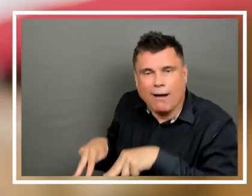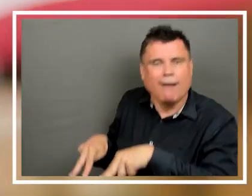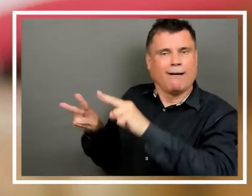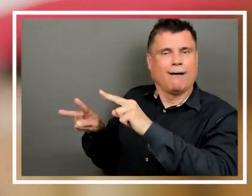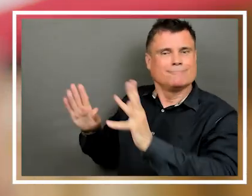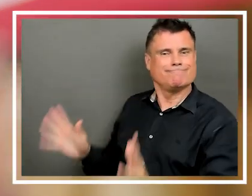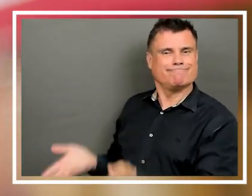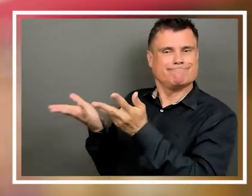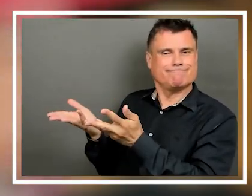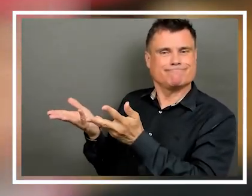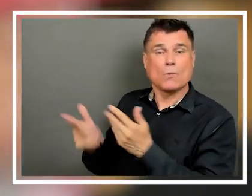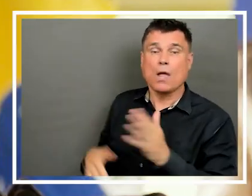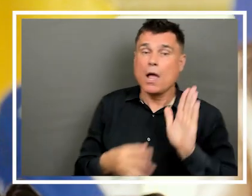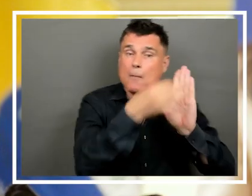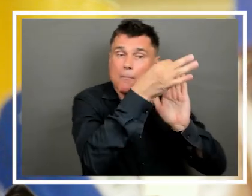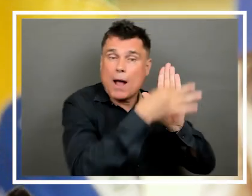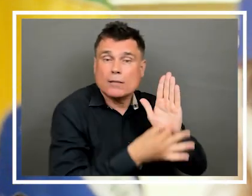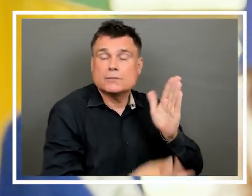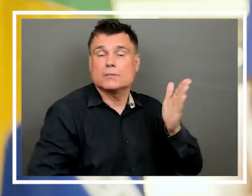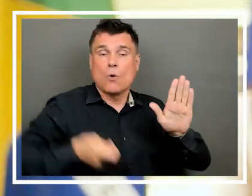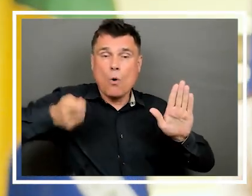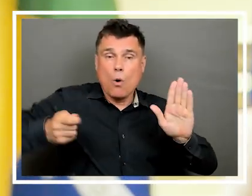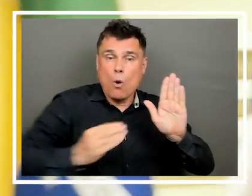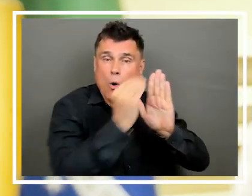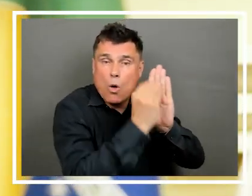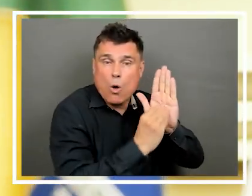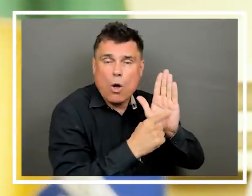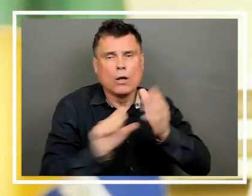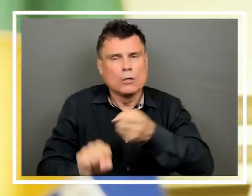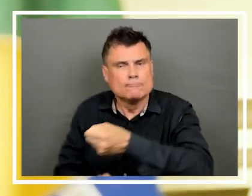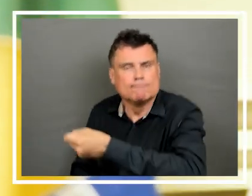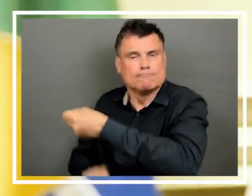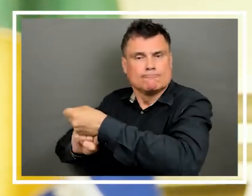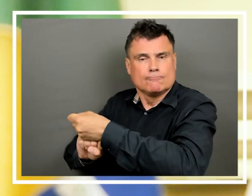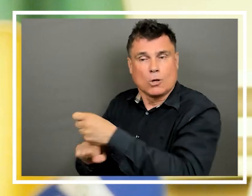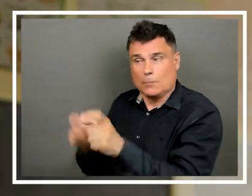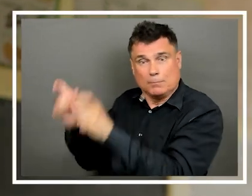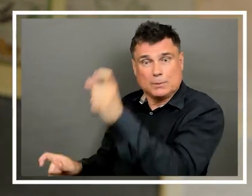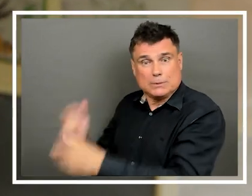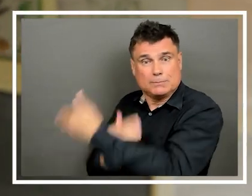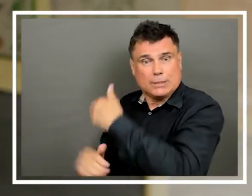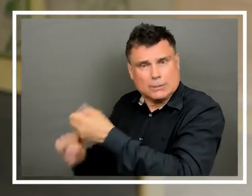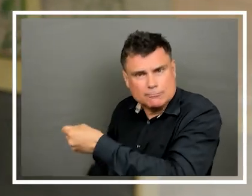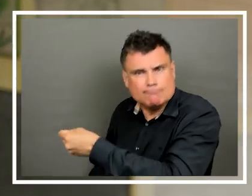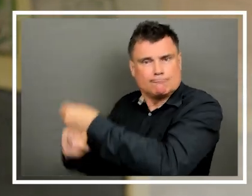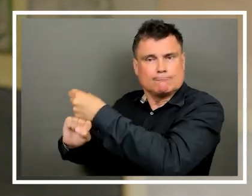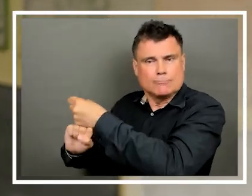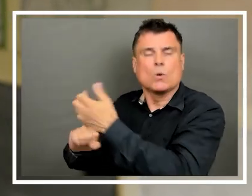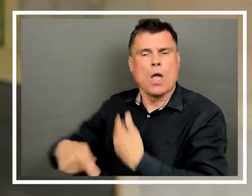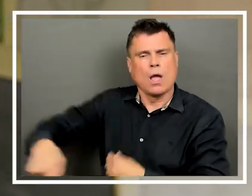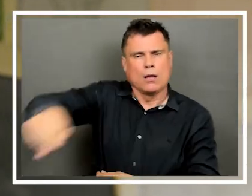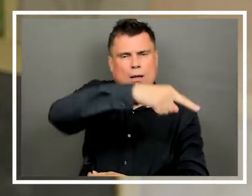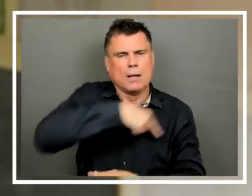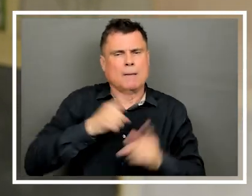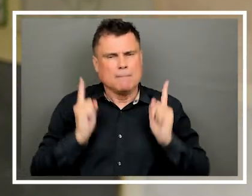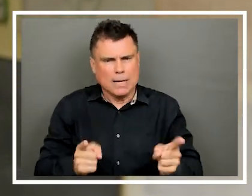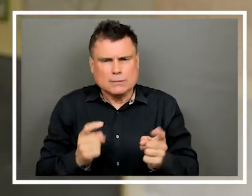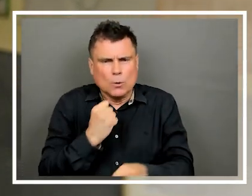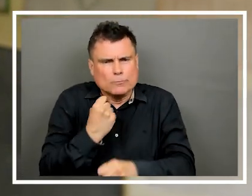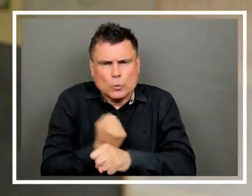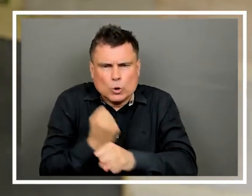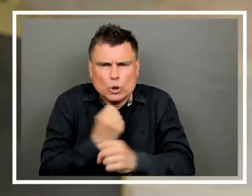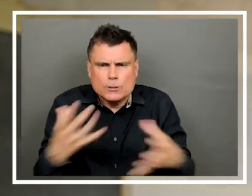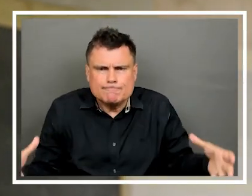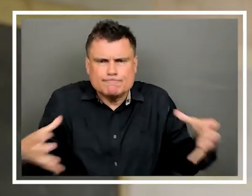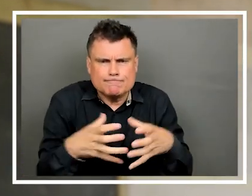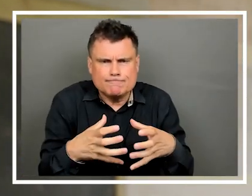make sure that policies and laws support persons with disabilities? What we must do is work together to